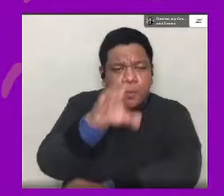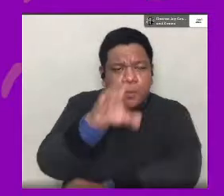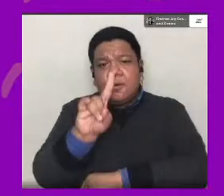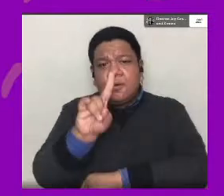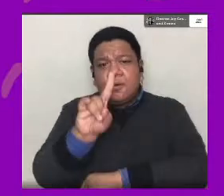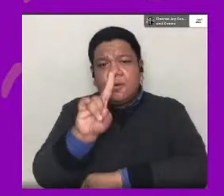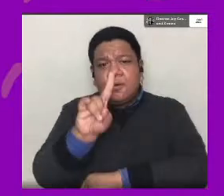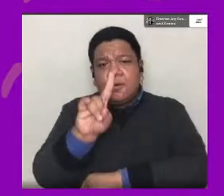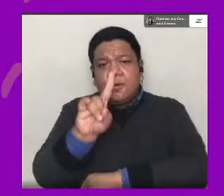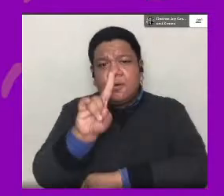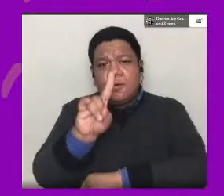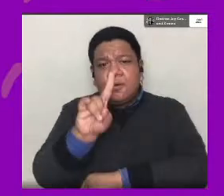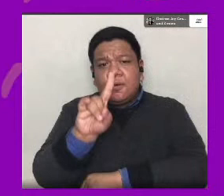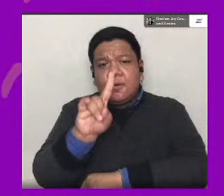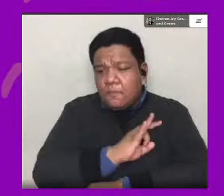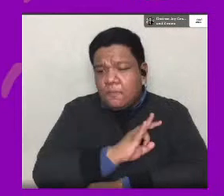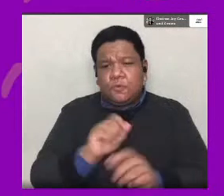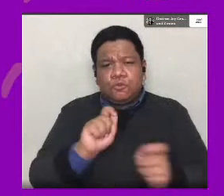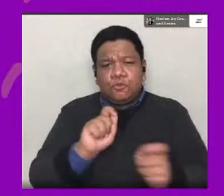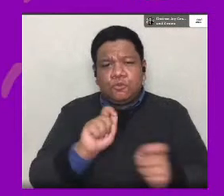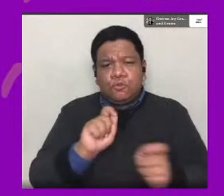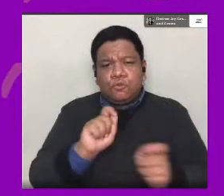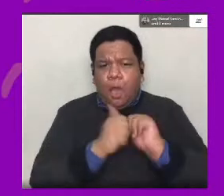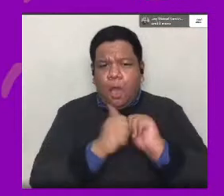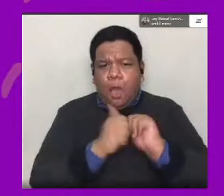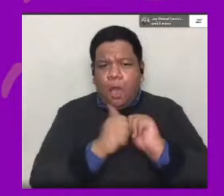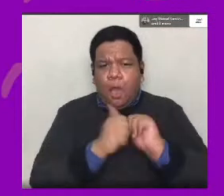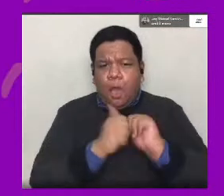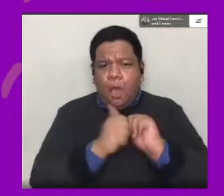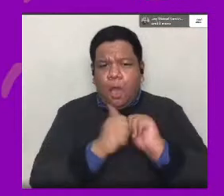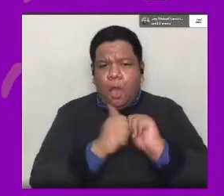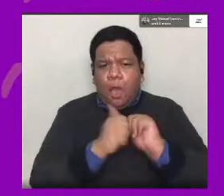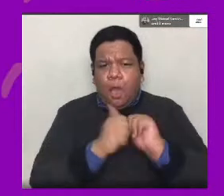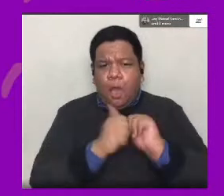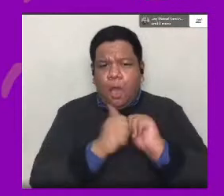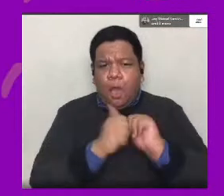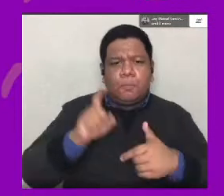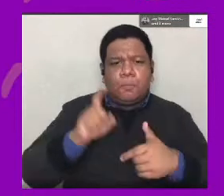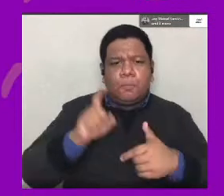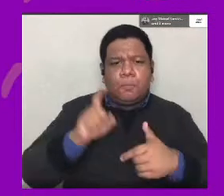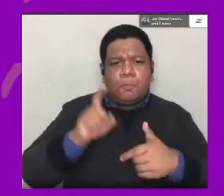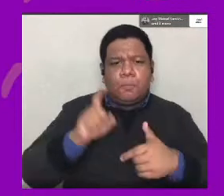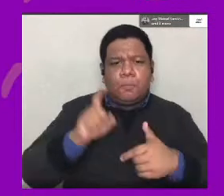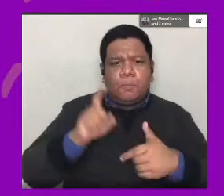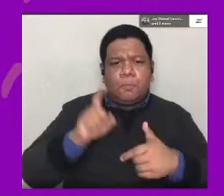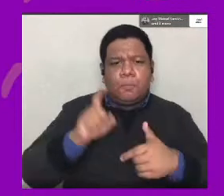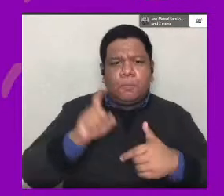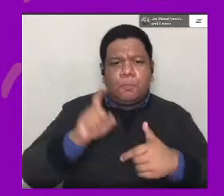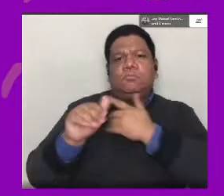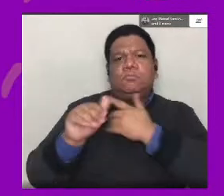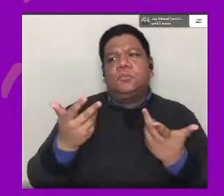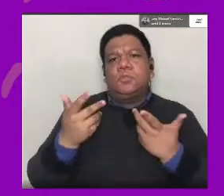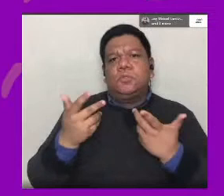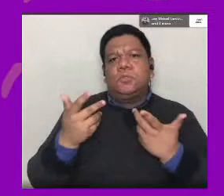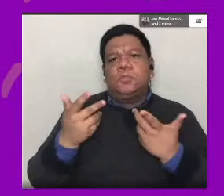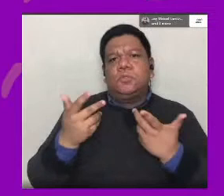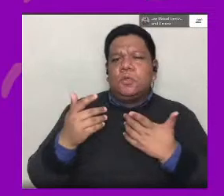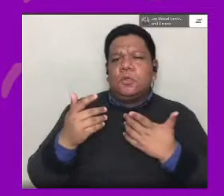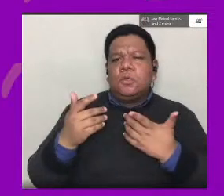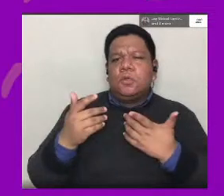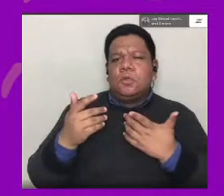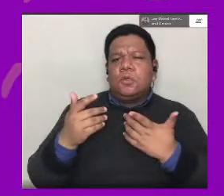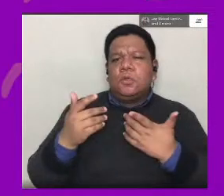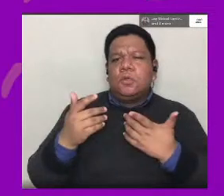do business, and holding each other accountable. And the policy seeks to improve performance in addressing